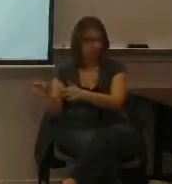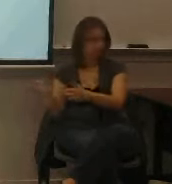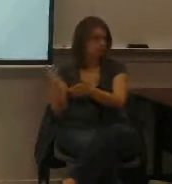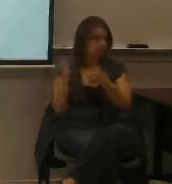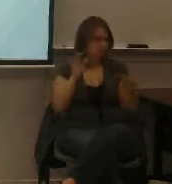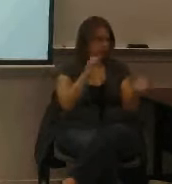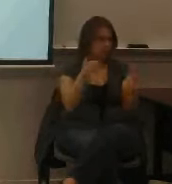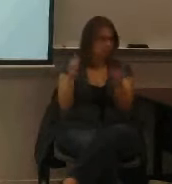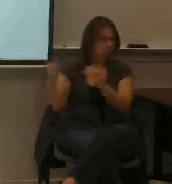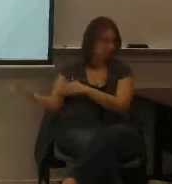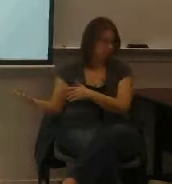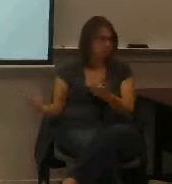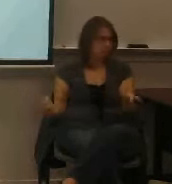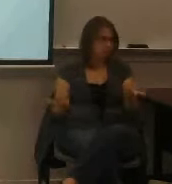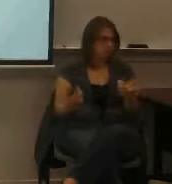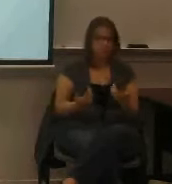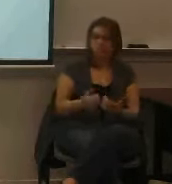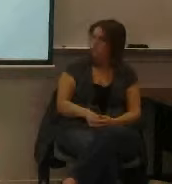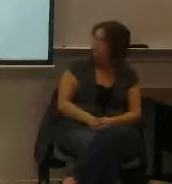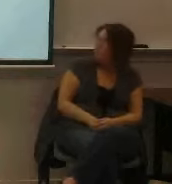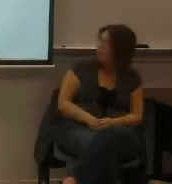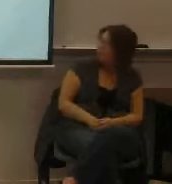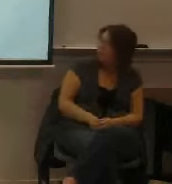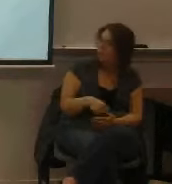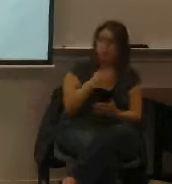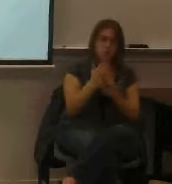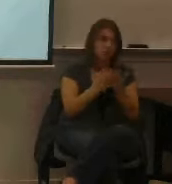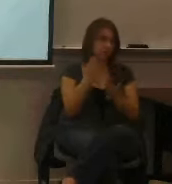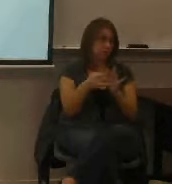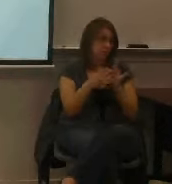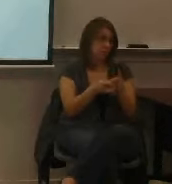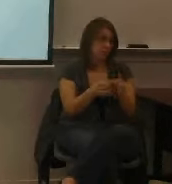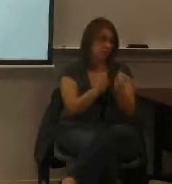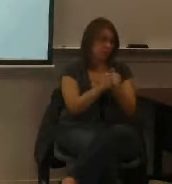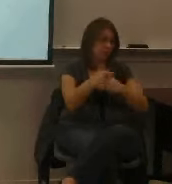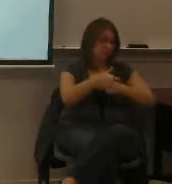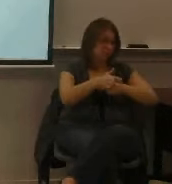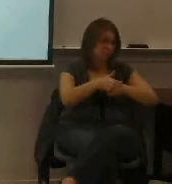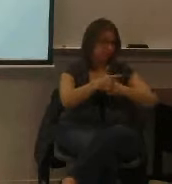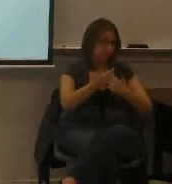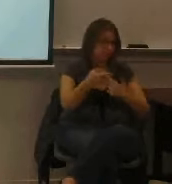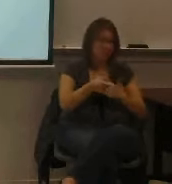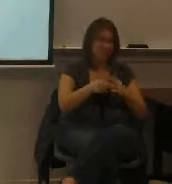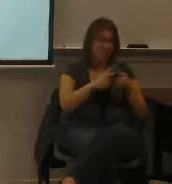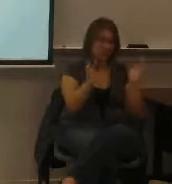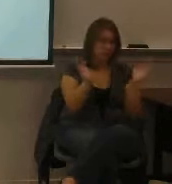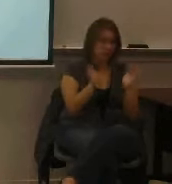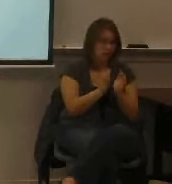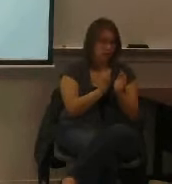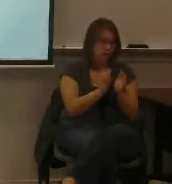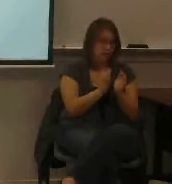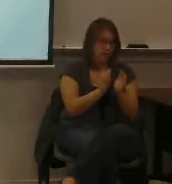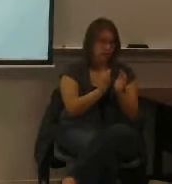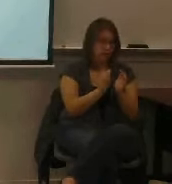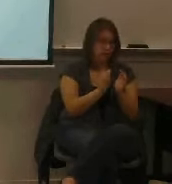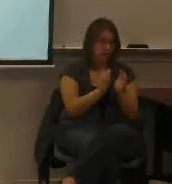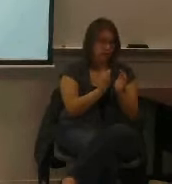most river systems. Part of that might be related to this time thing, that these very small